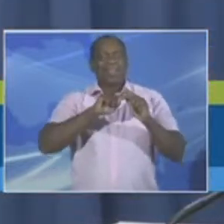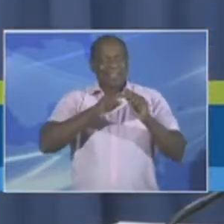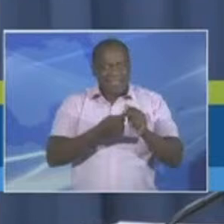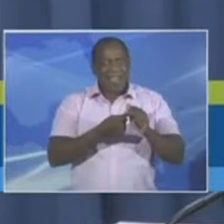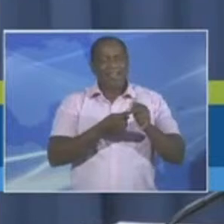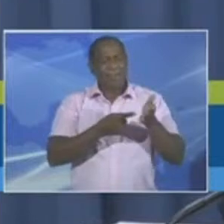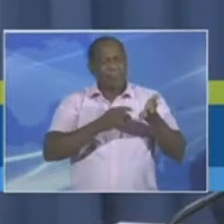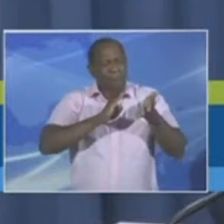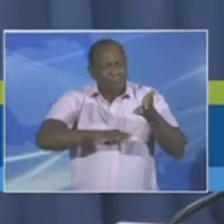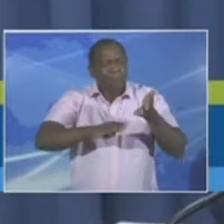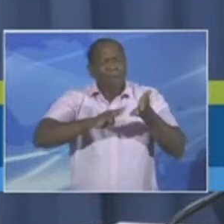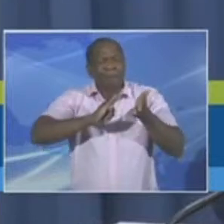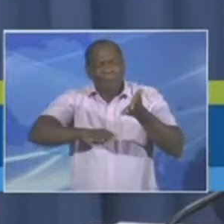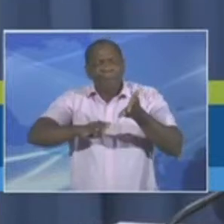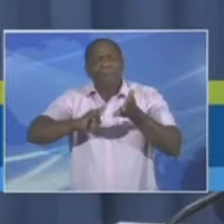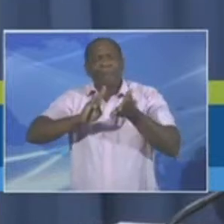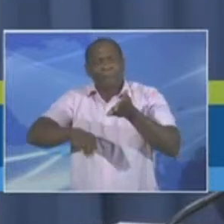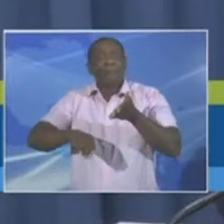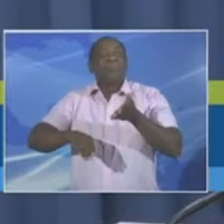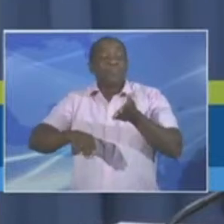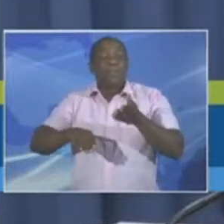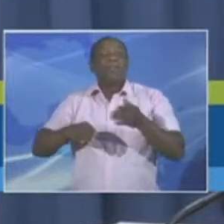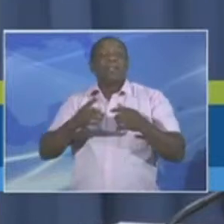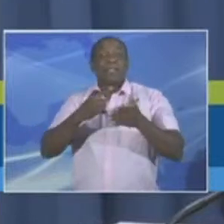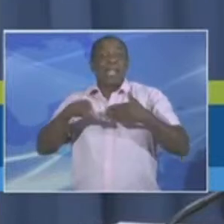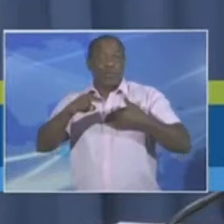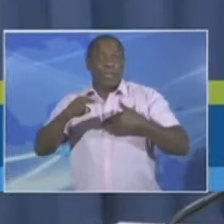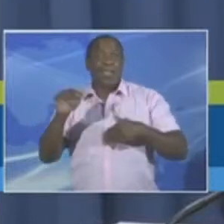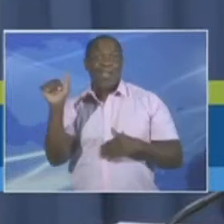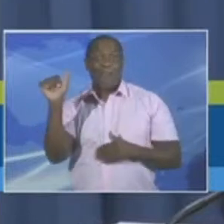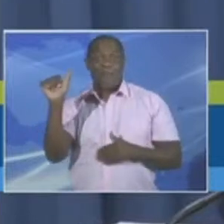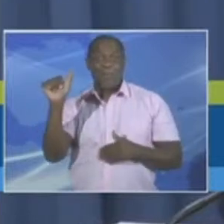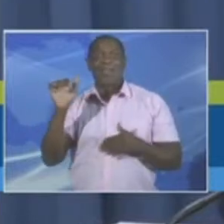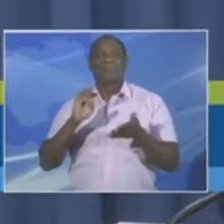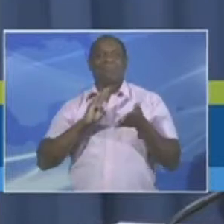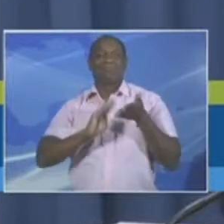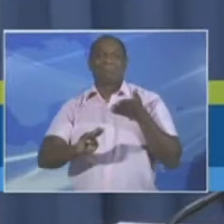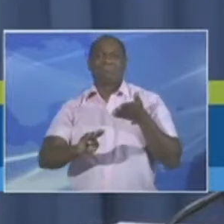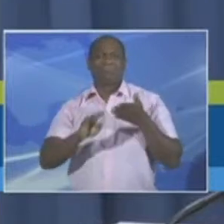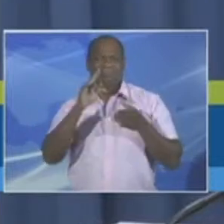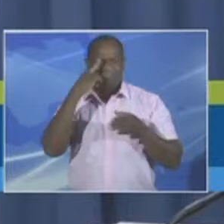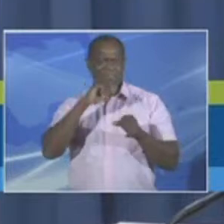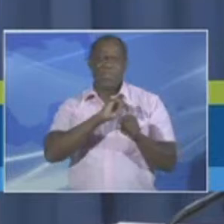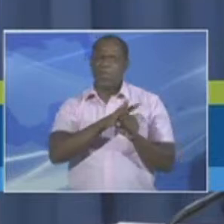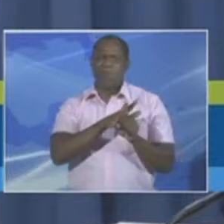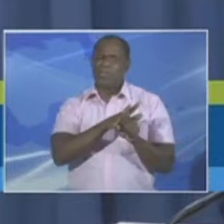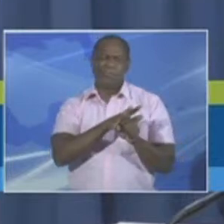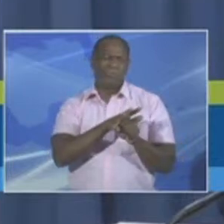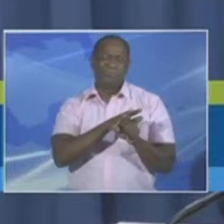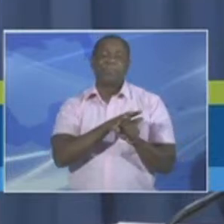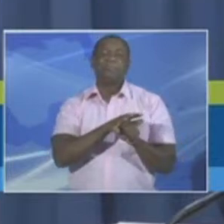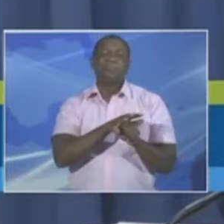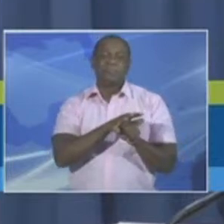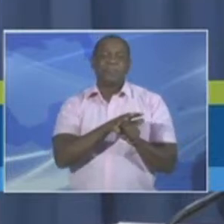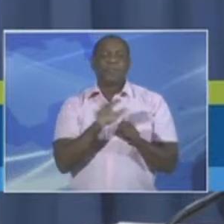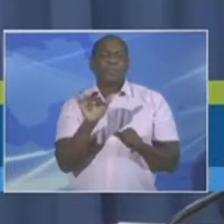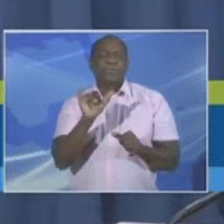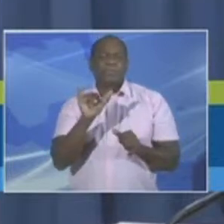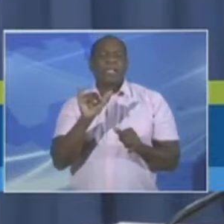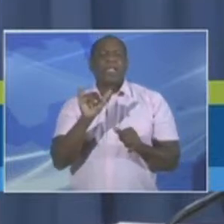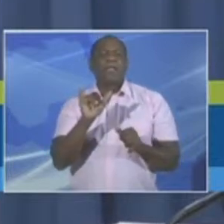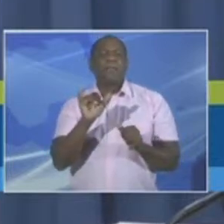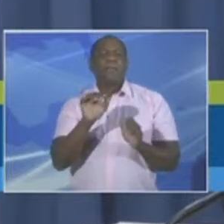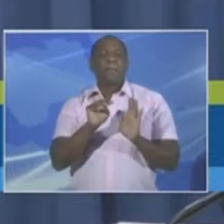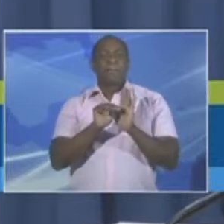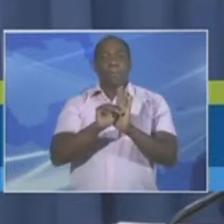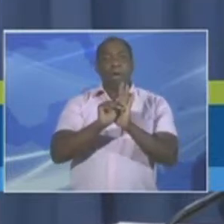of the ARIMA General Hospital next week. We will be following the same model which worked very well with that we developed at Point